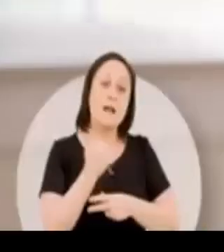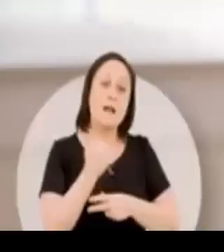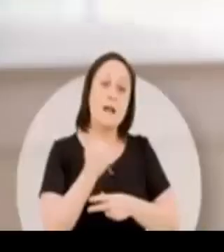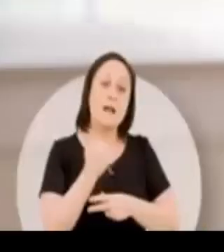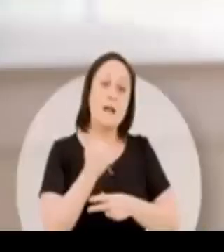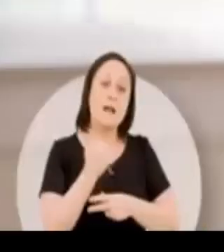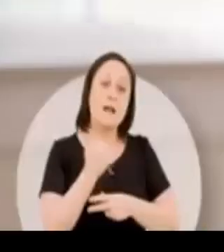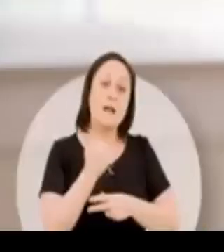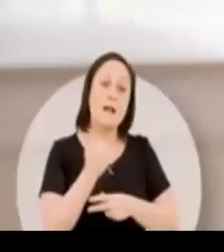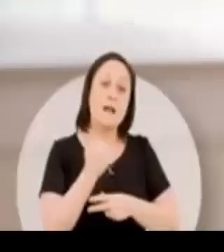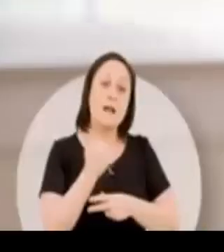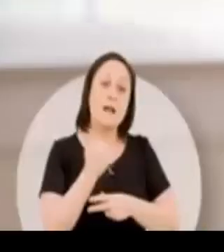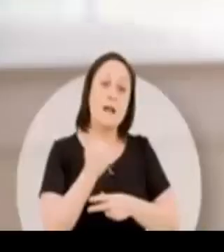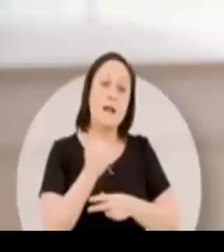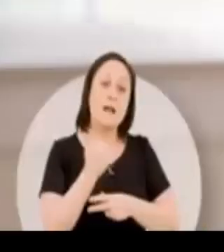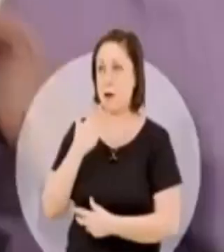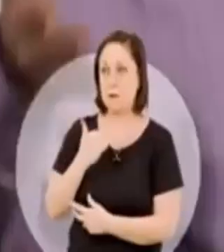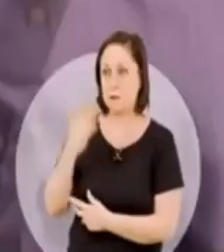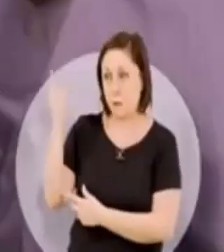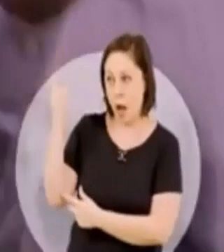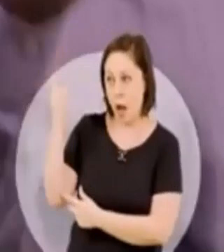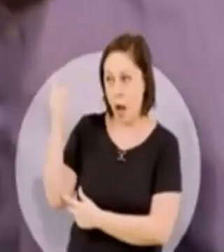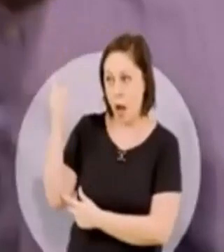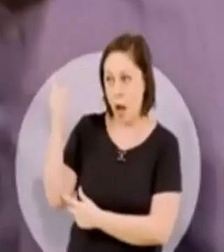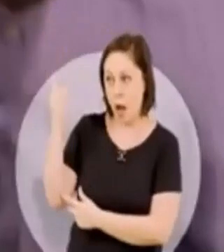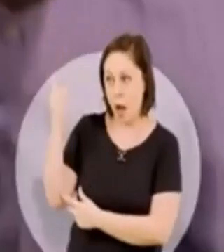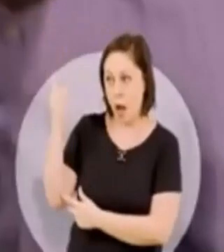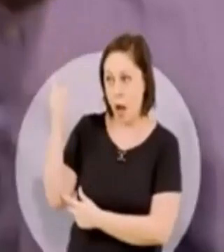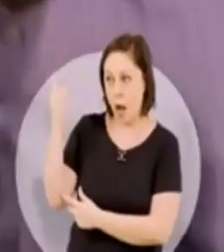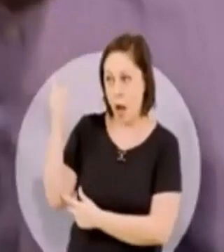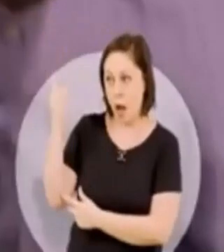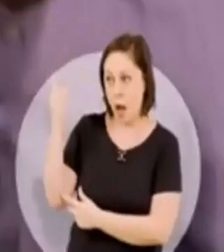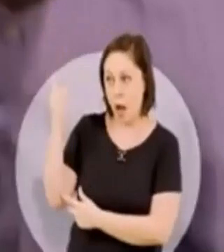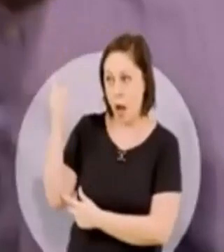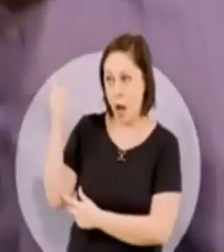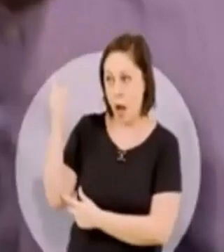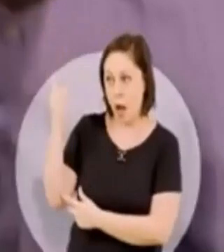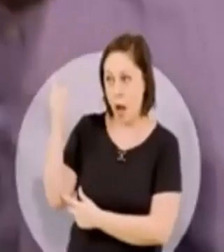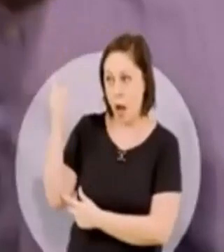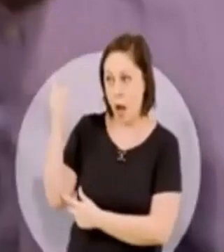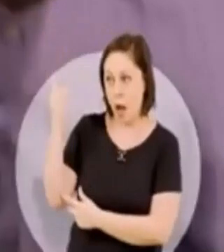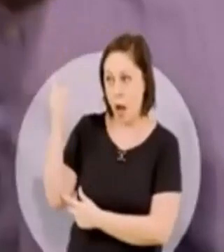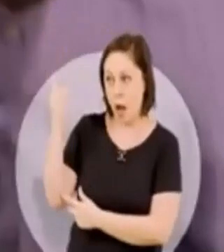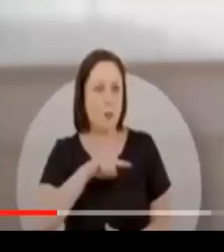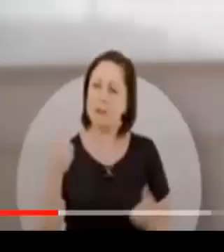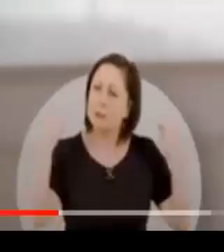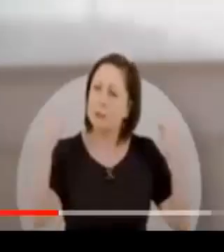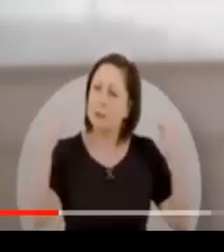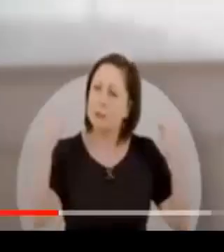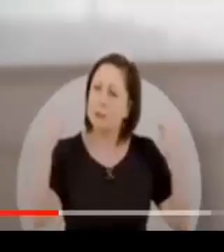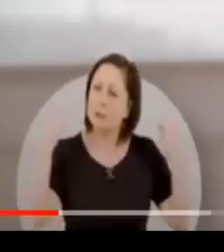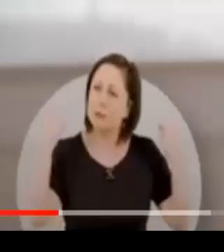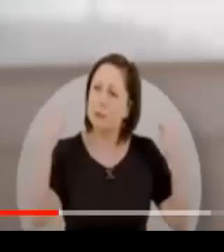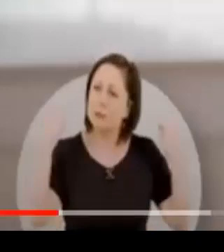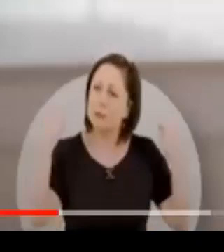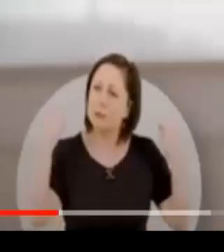have to take care of my diabetes so I can live my life. We just have too many friends with diabetes